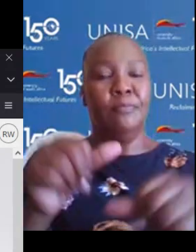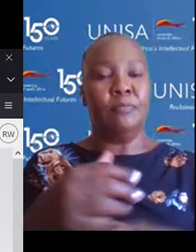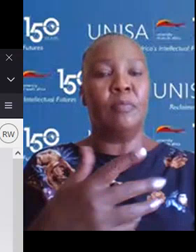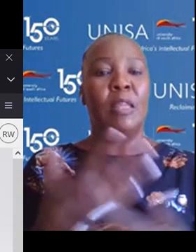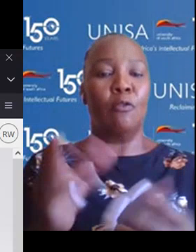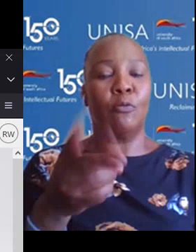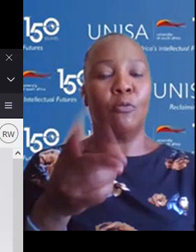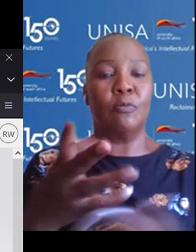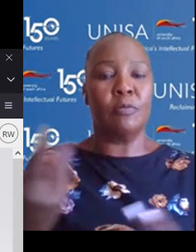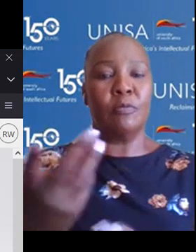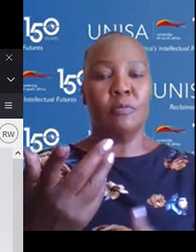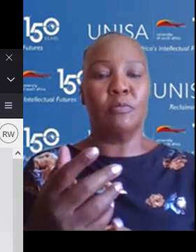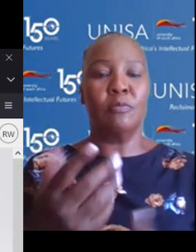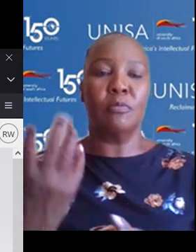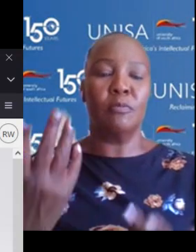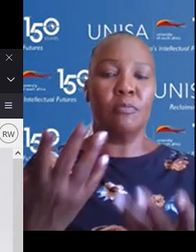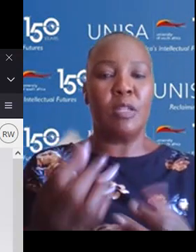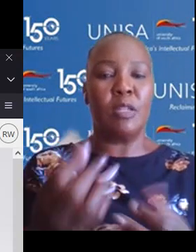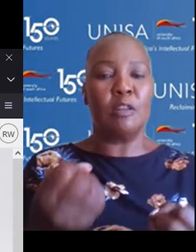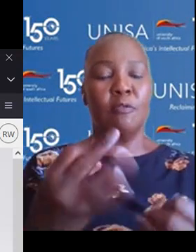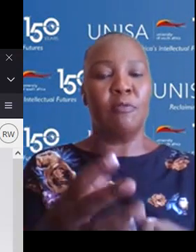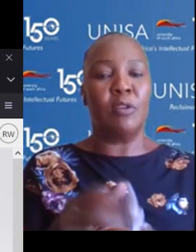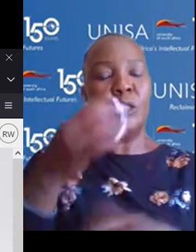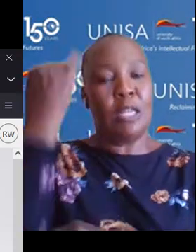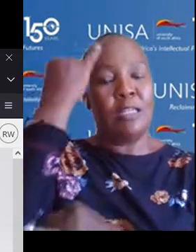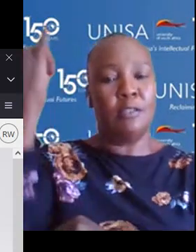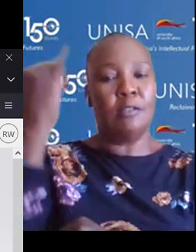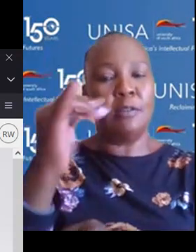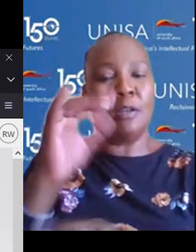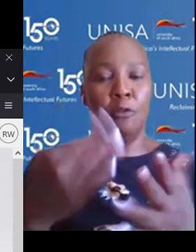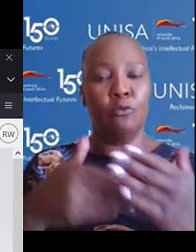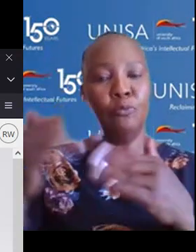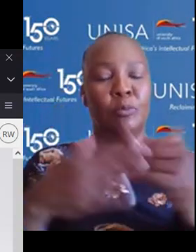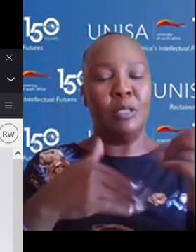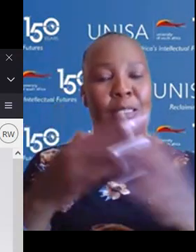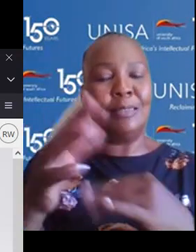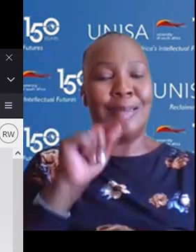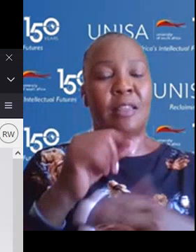well. So it will give you a good idea of how to build an app.